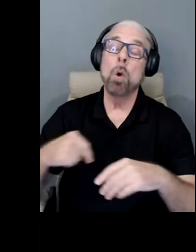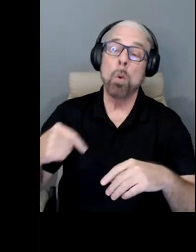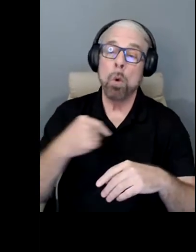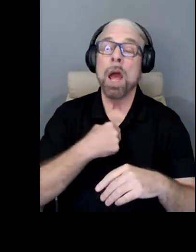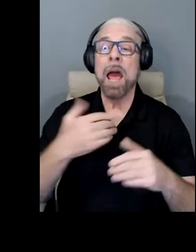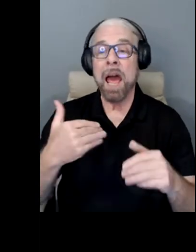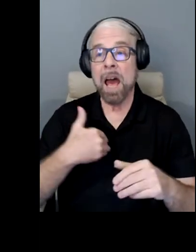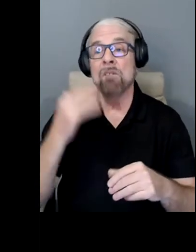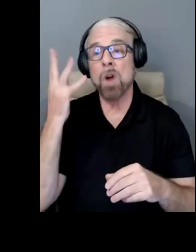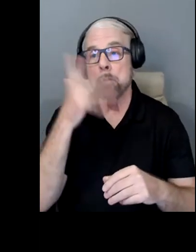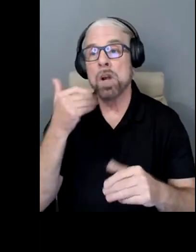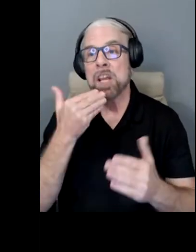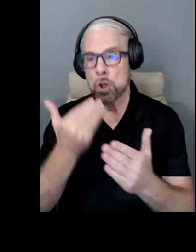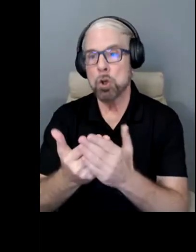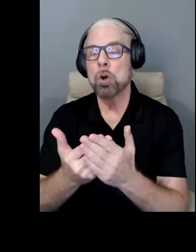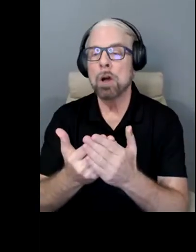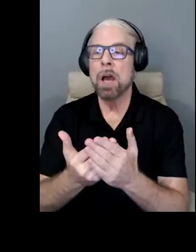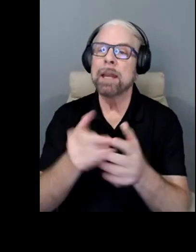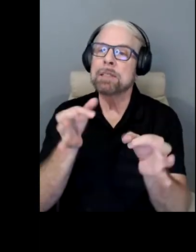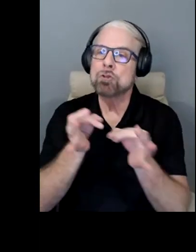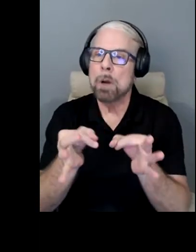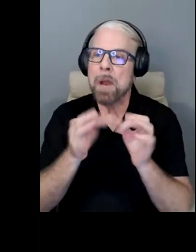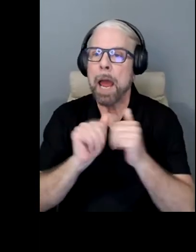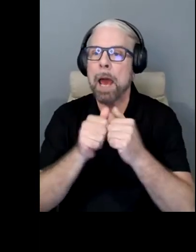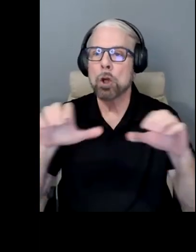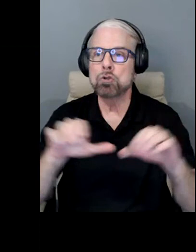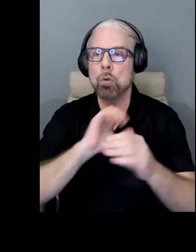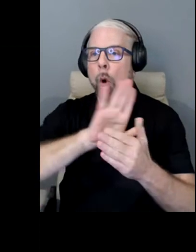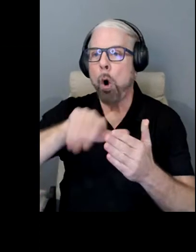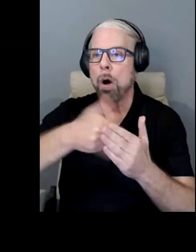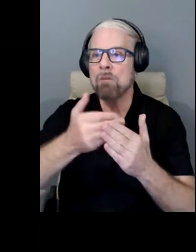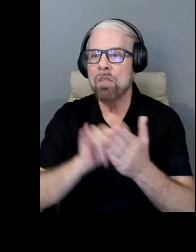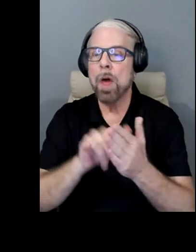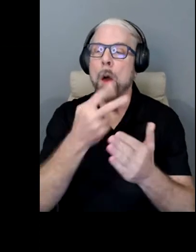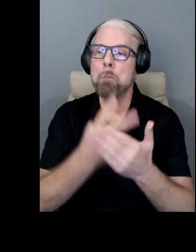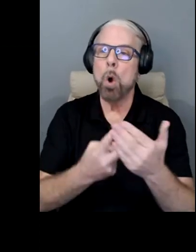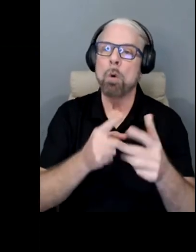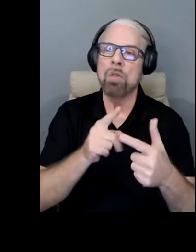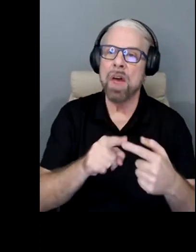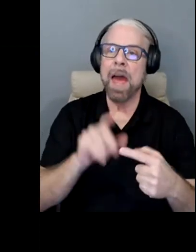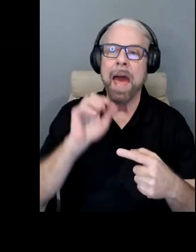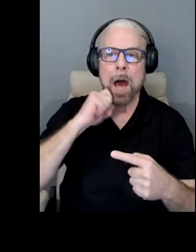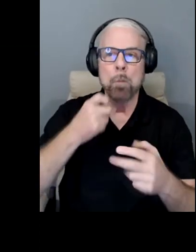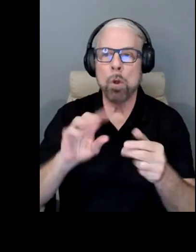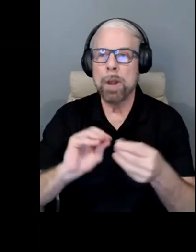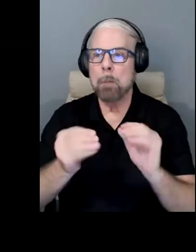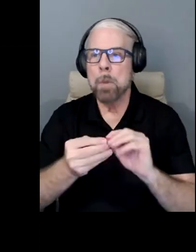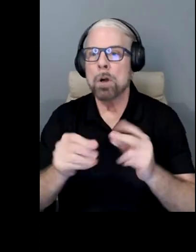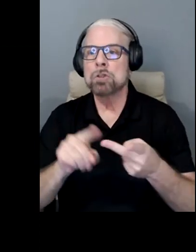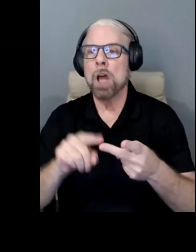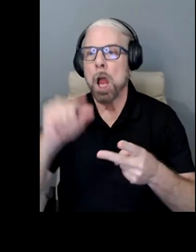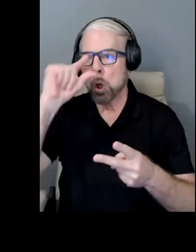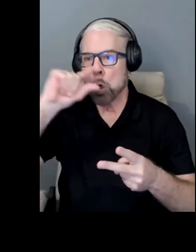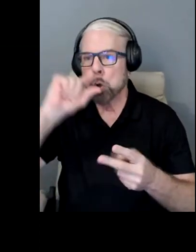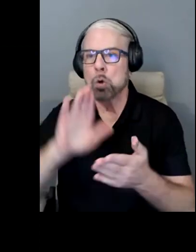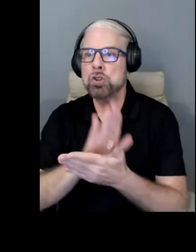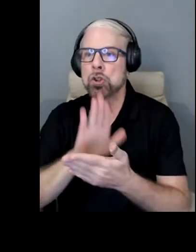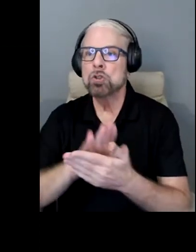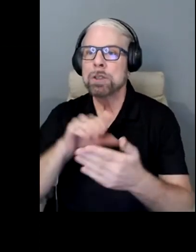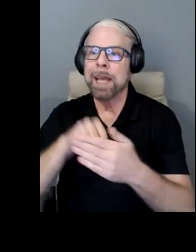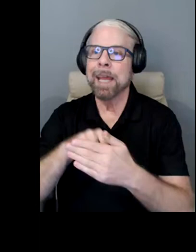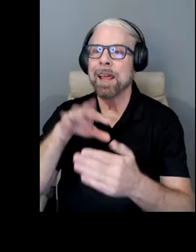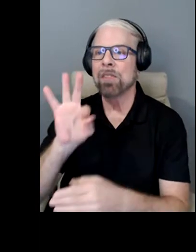pretty good description of how to do all of that, both for Apple Numbers and Google Sheets, in the FAQs,